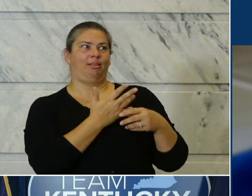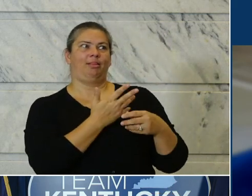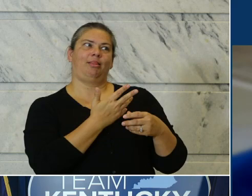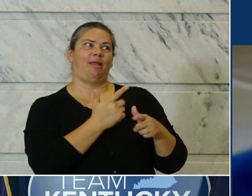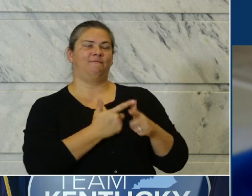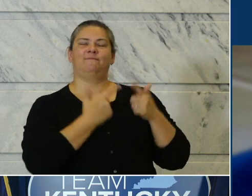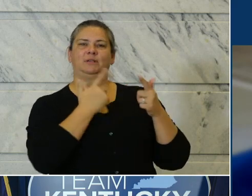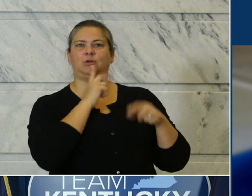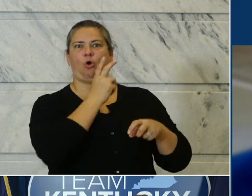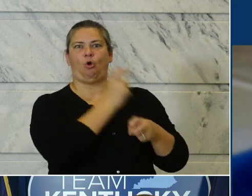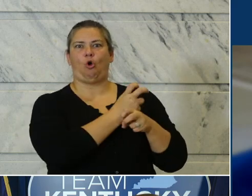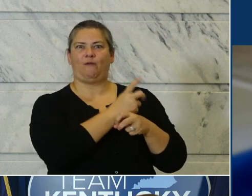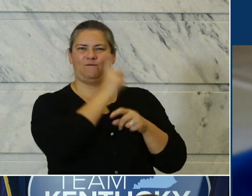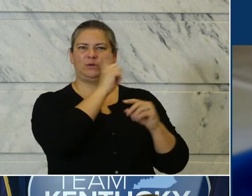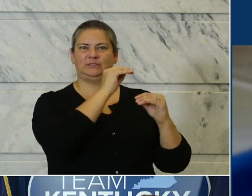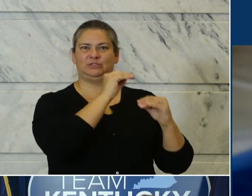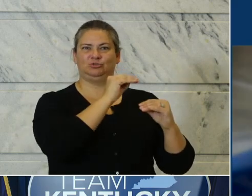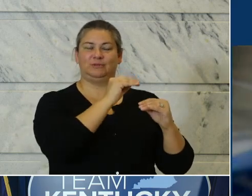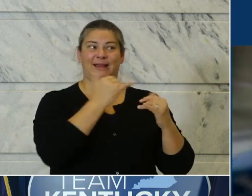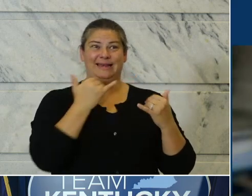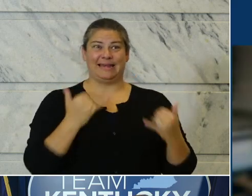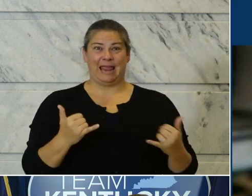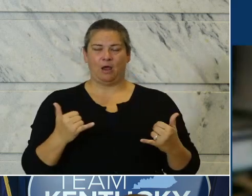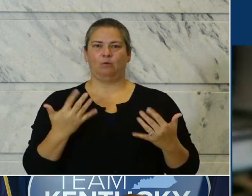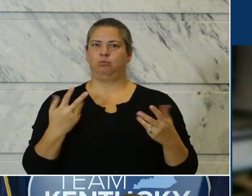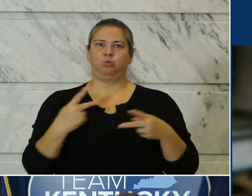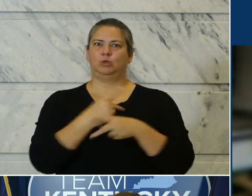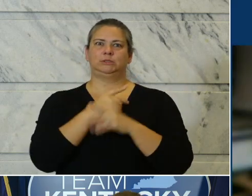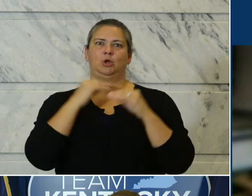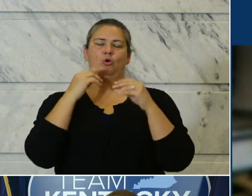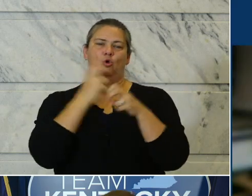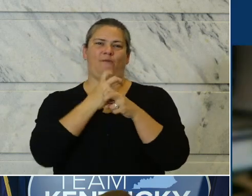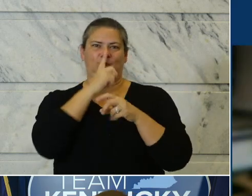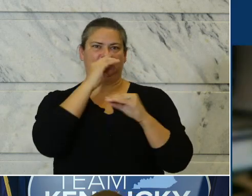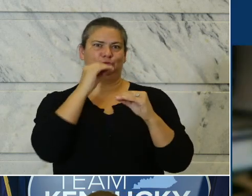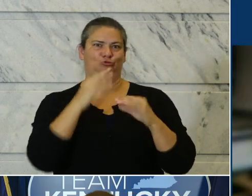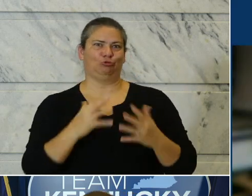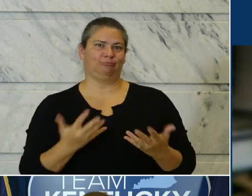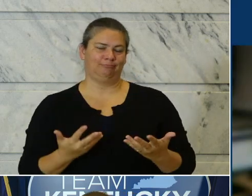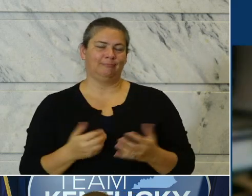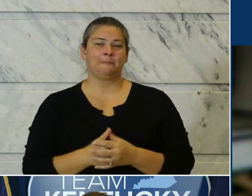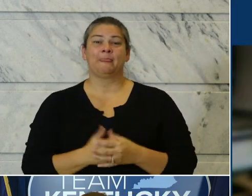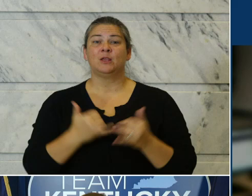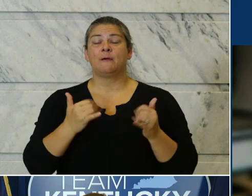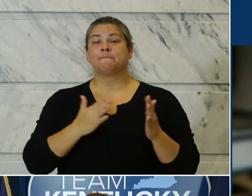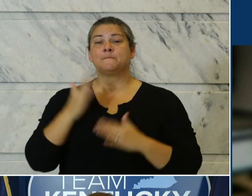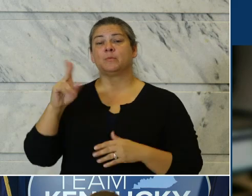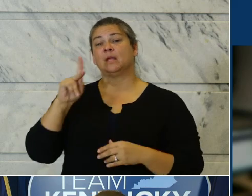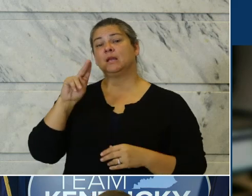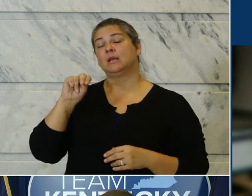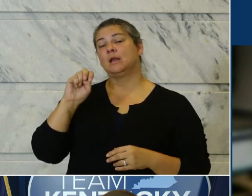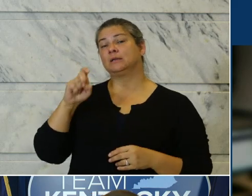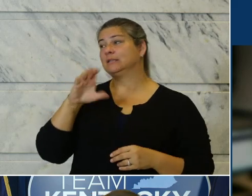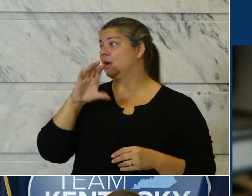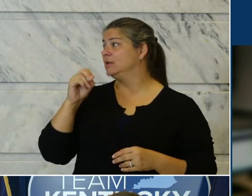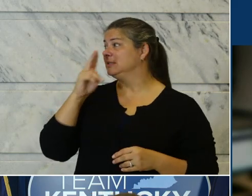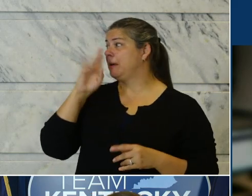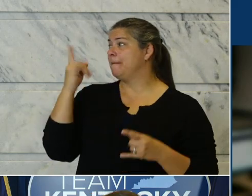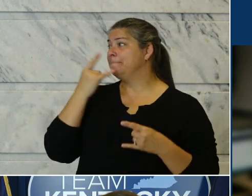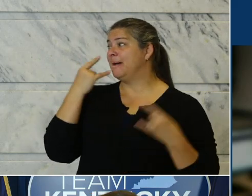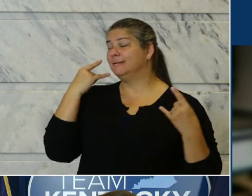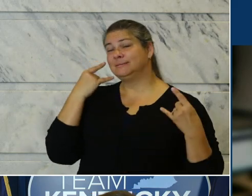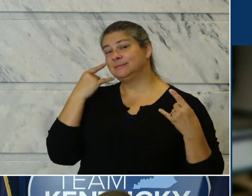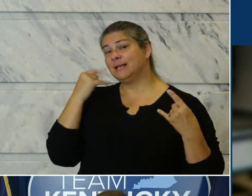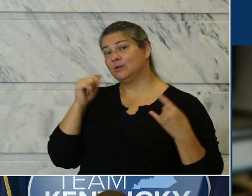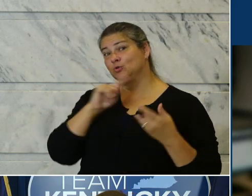pandemic. All right, next up is Knox County. Now, we see a couple things coming together here. We see the masks important